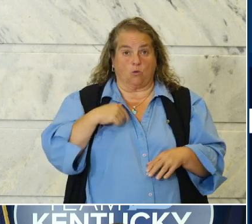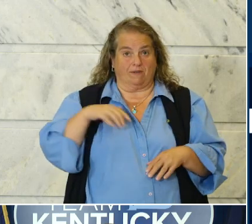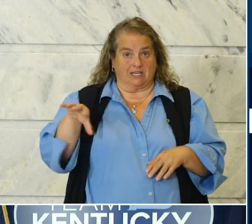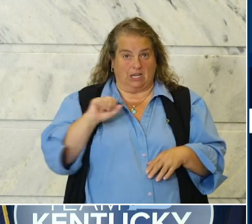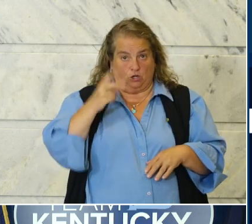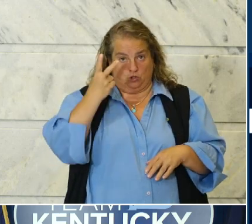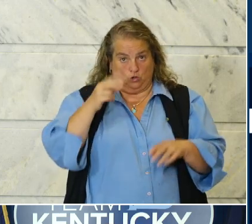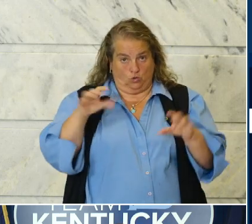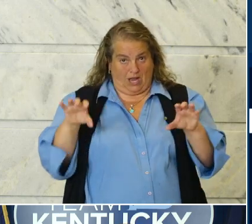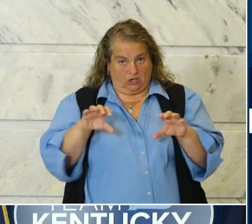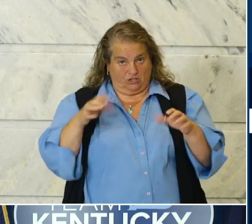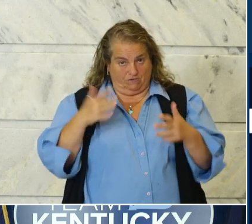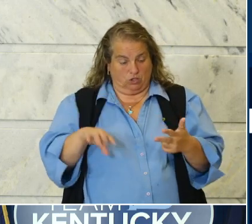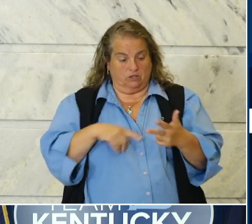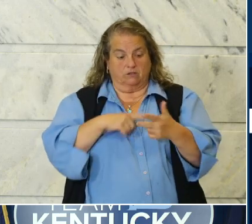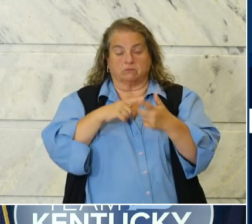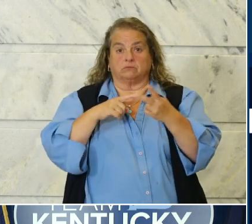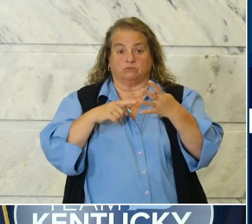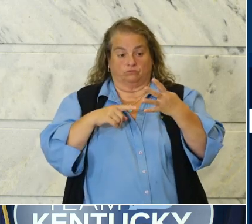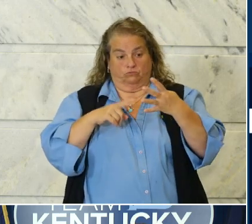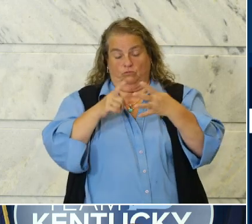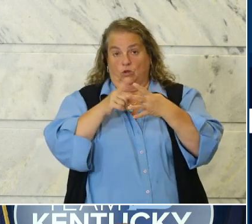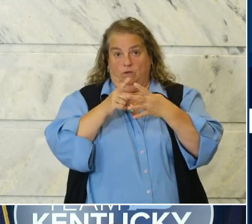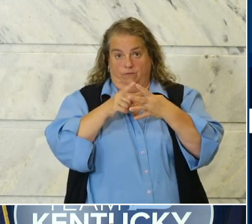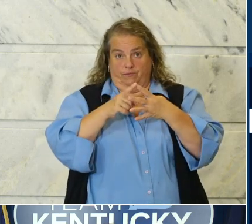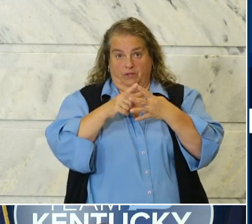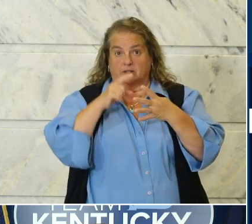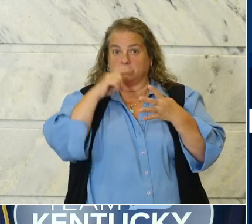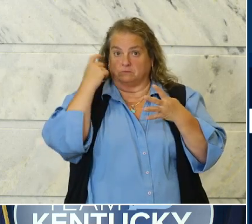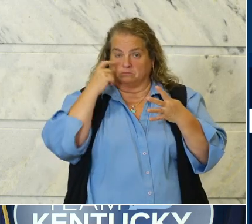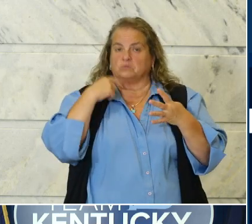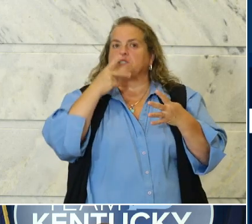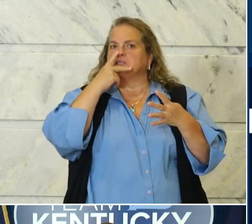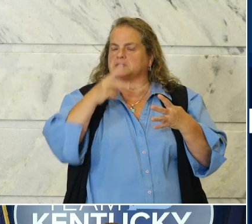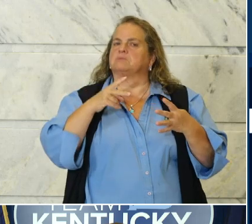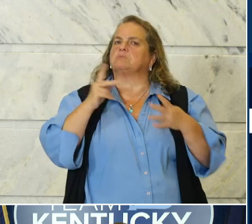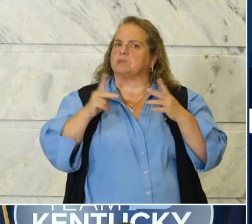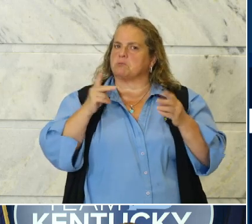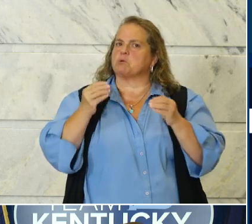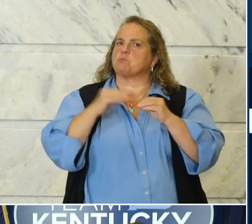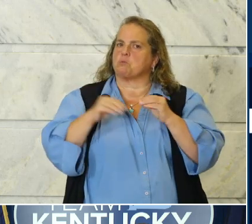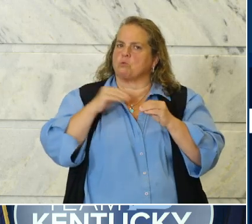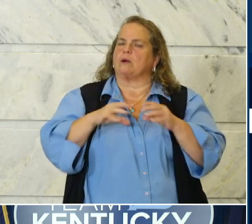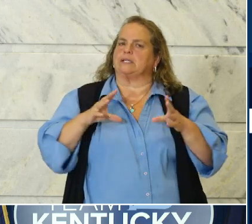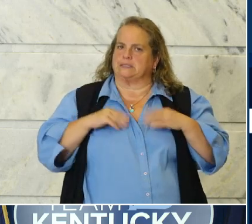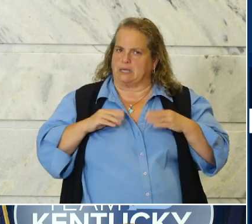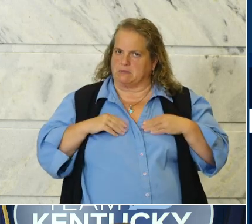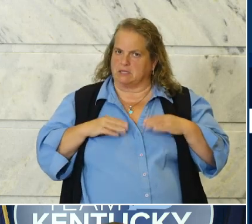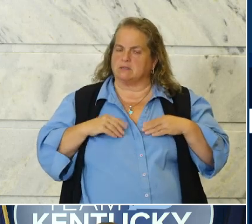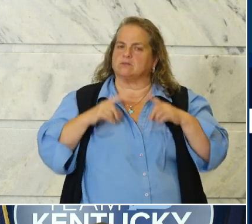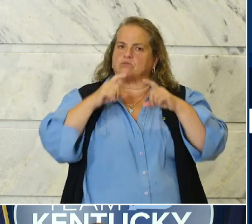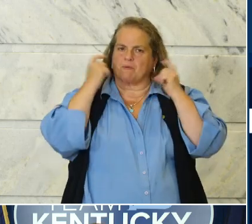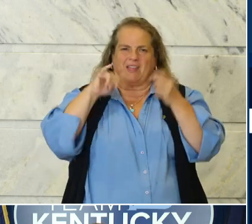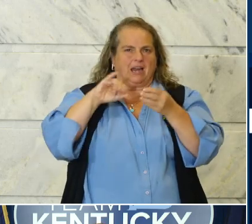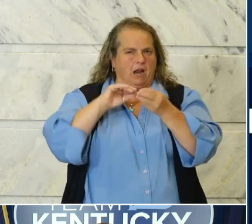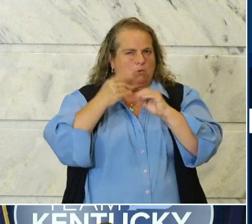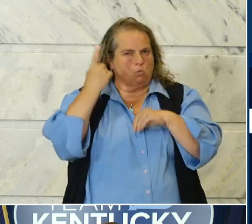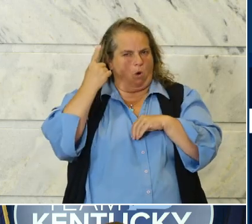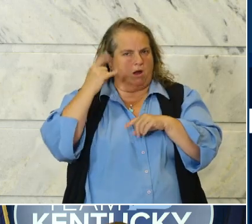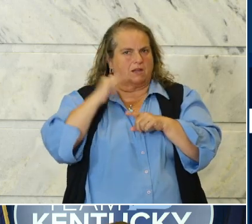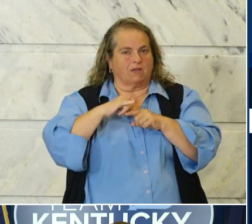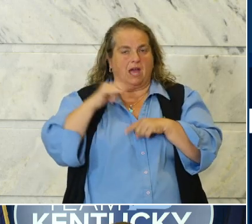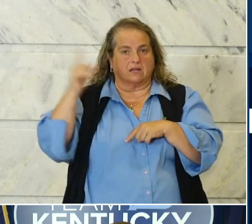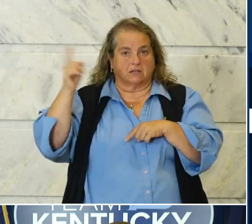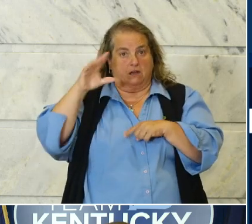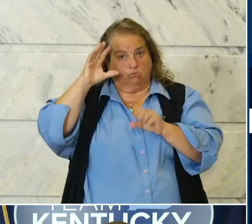actions. The first one, we're starting to see better and better compliance. It's the number 1 step that the Trump administration and